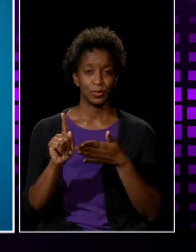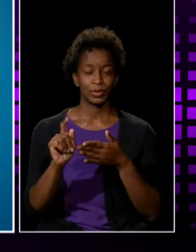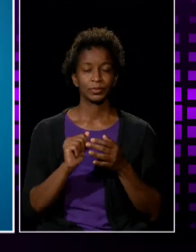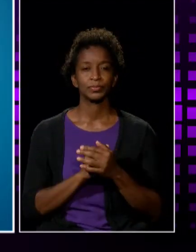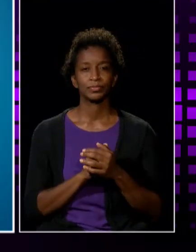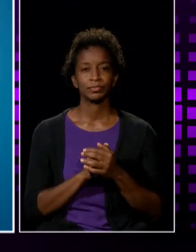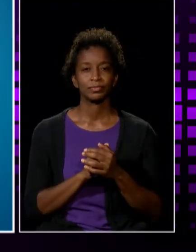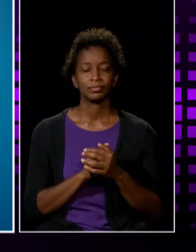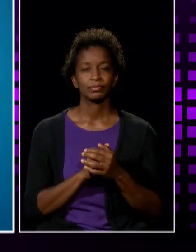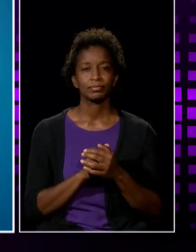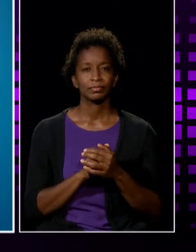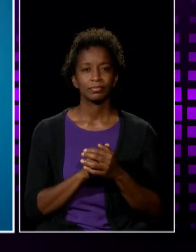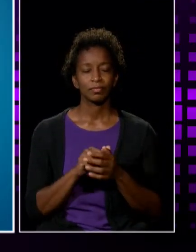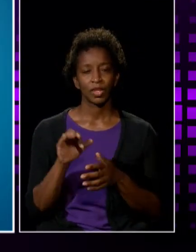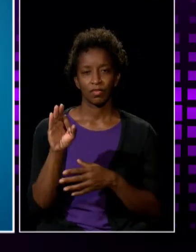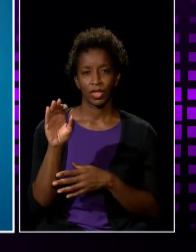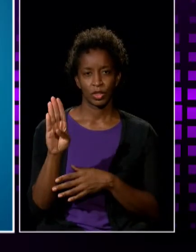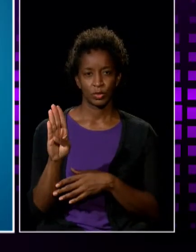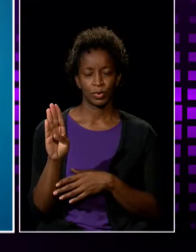on Facebook,